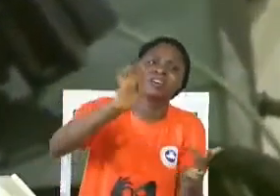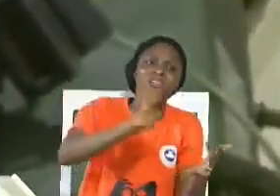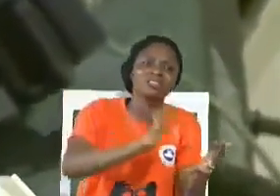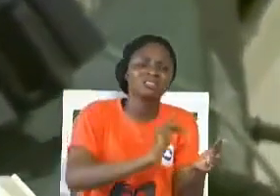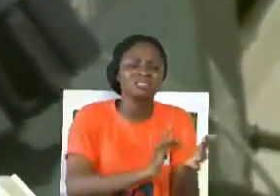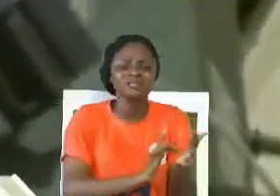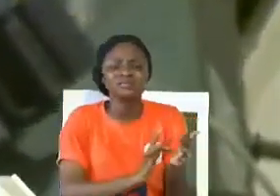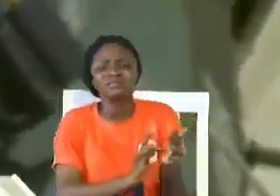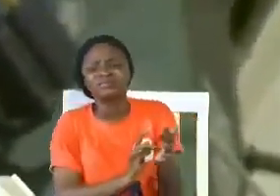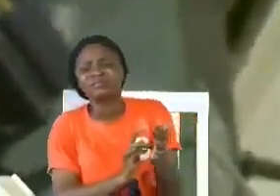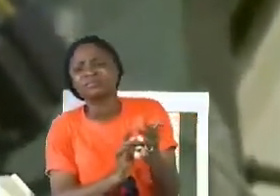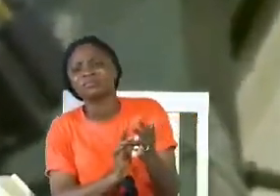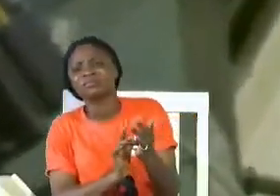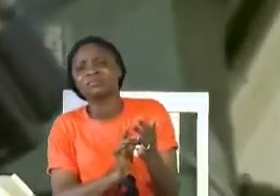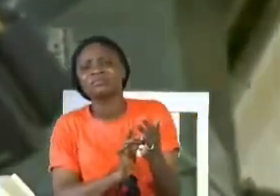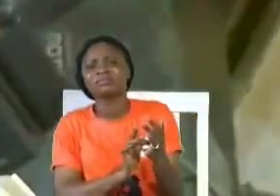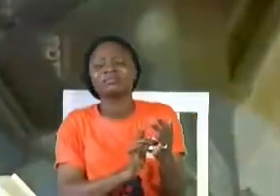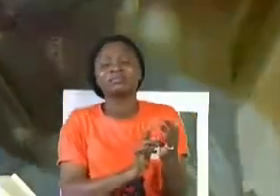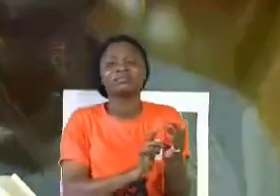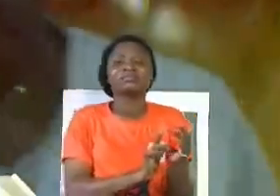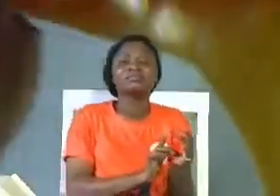Jesus.